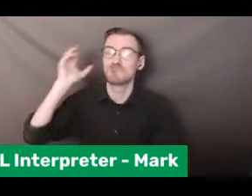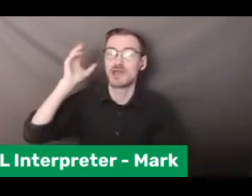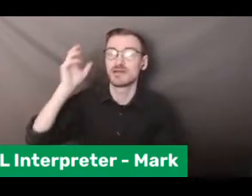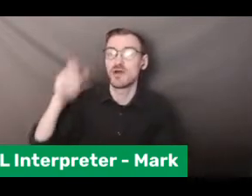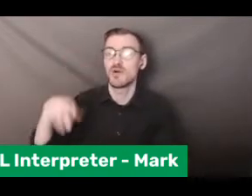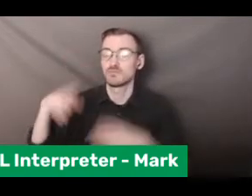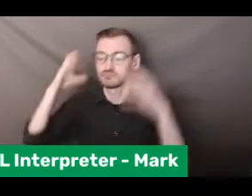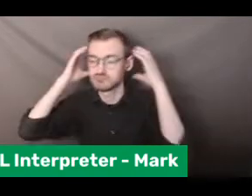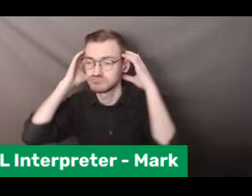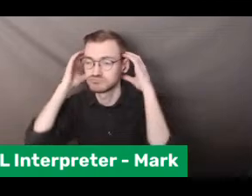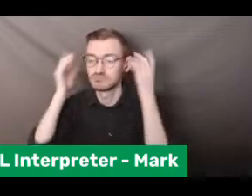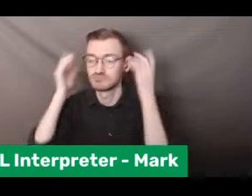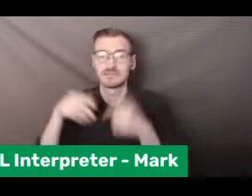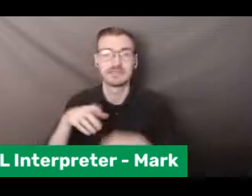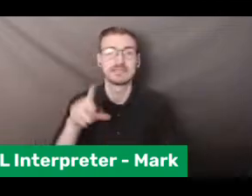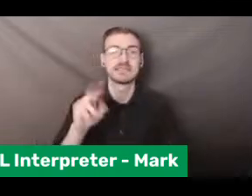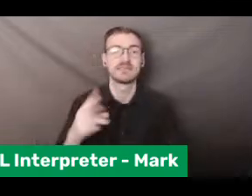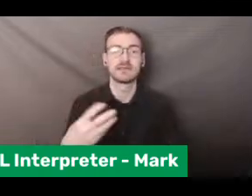on podcasts,